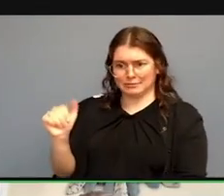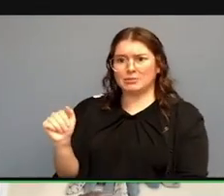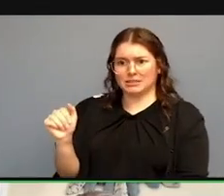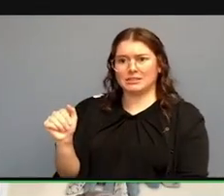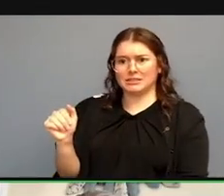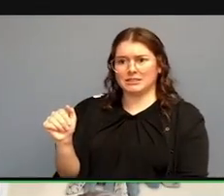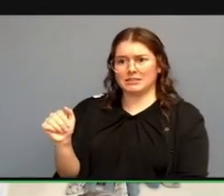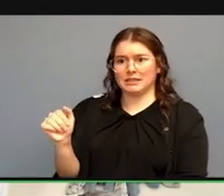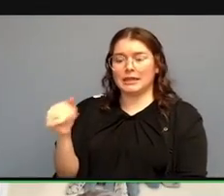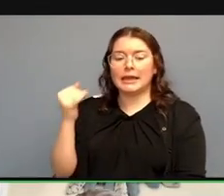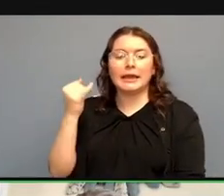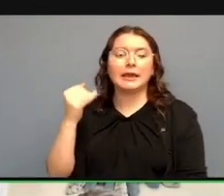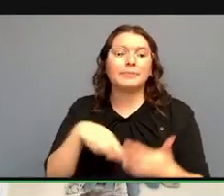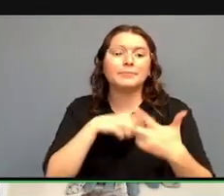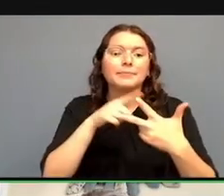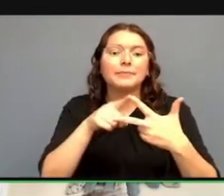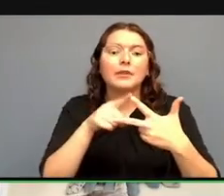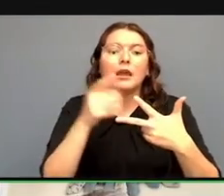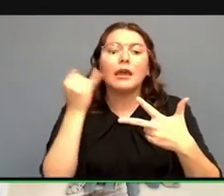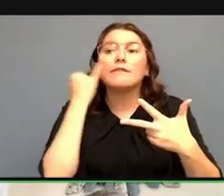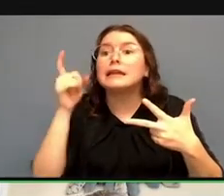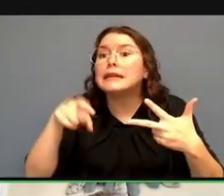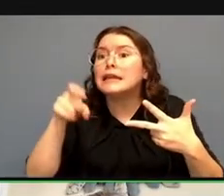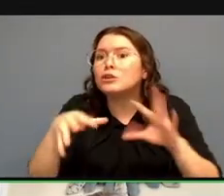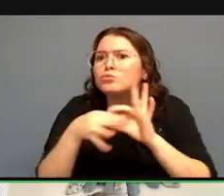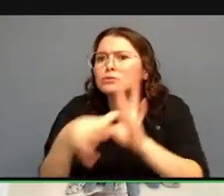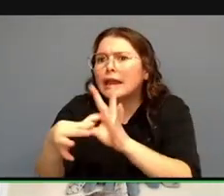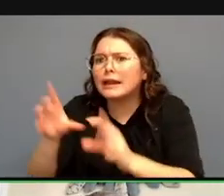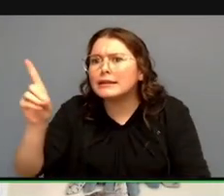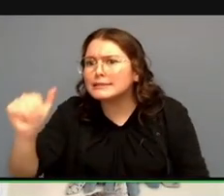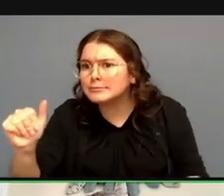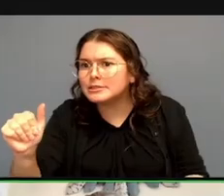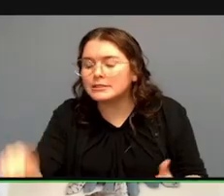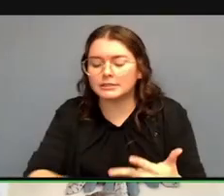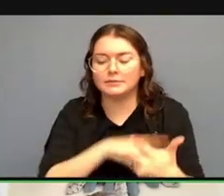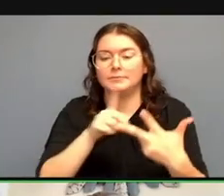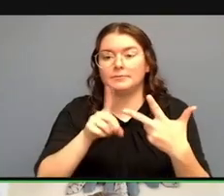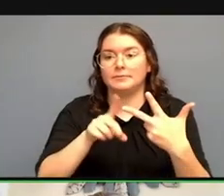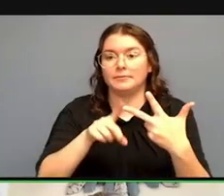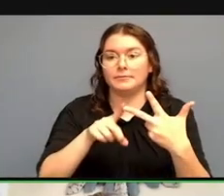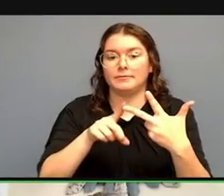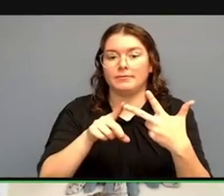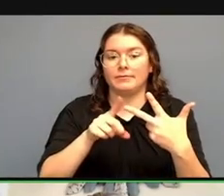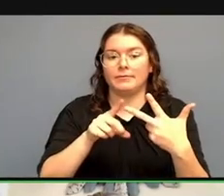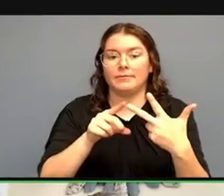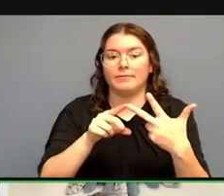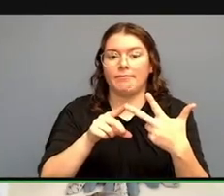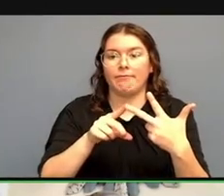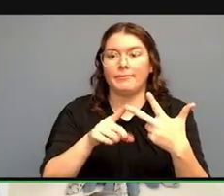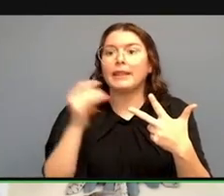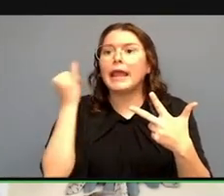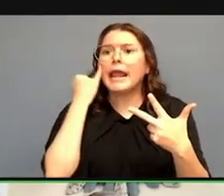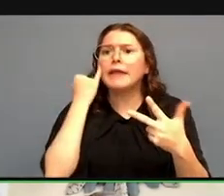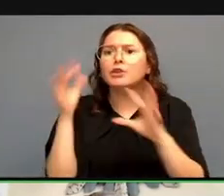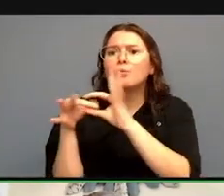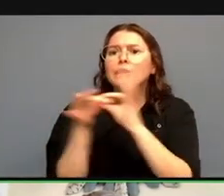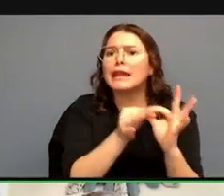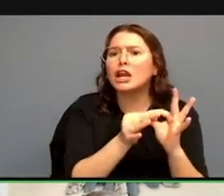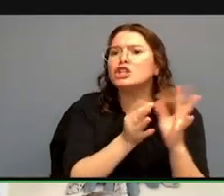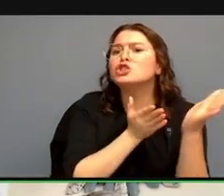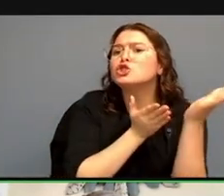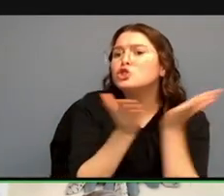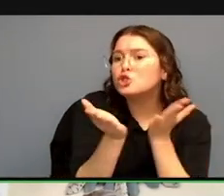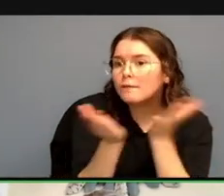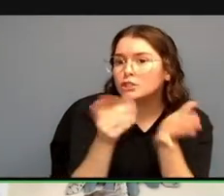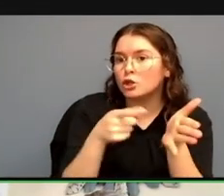are needs related to that disability, and if there are related services